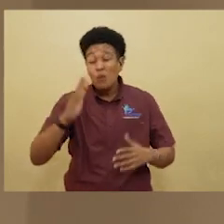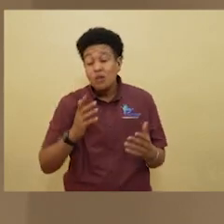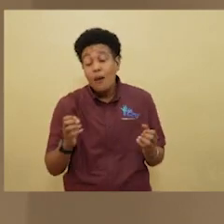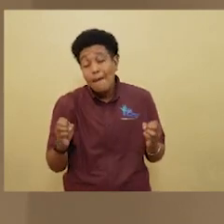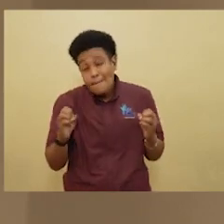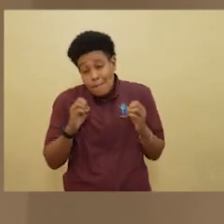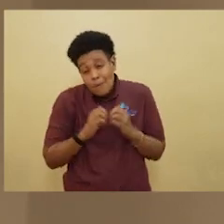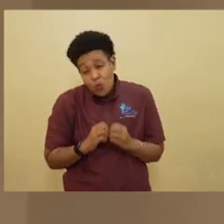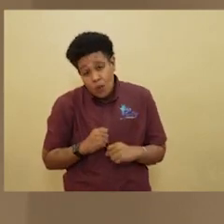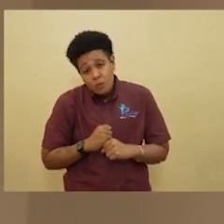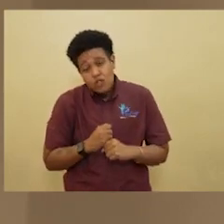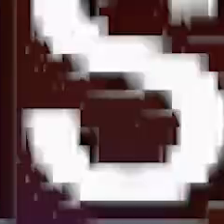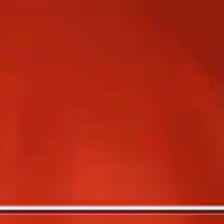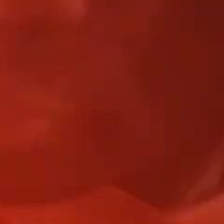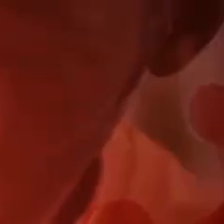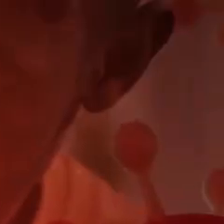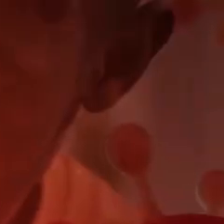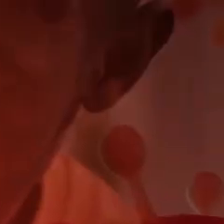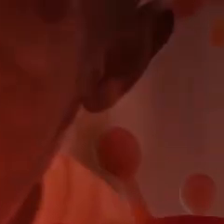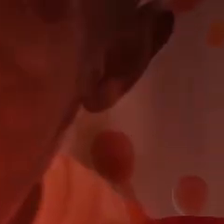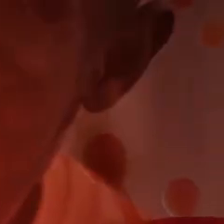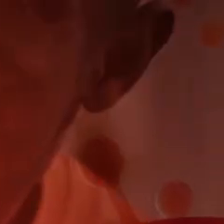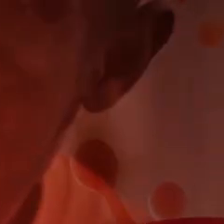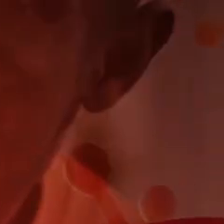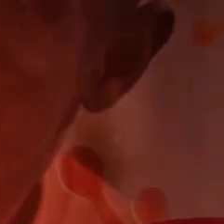even more protected than before.